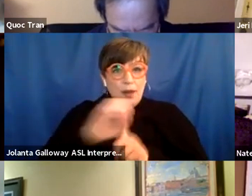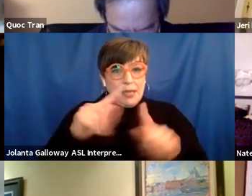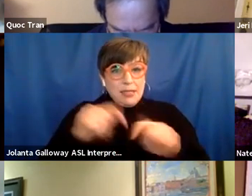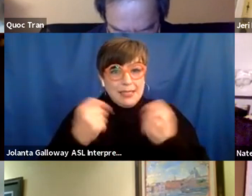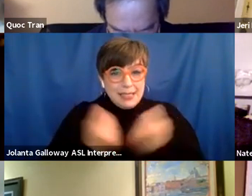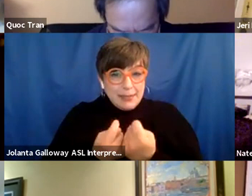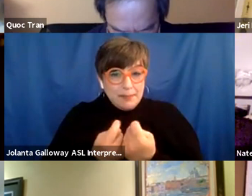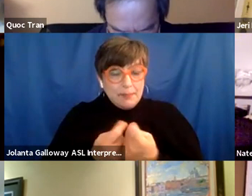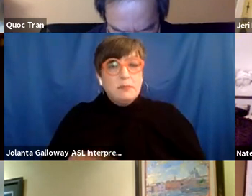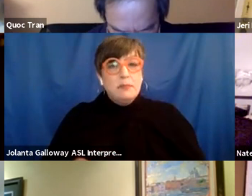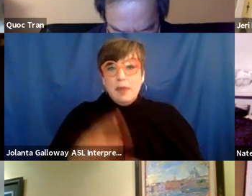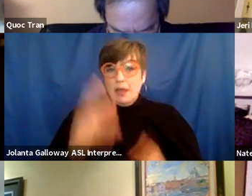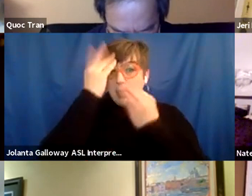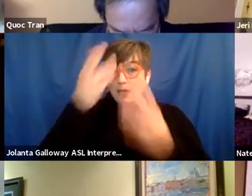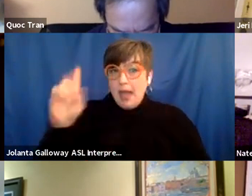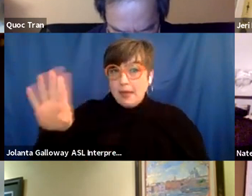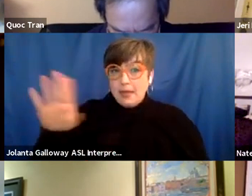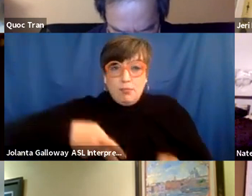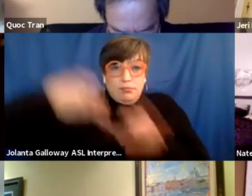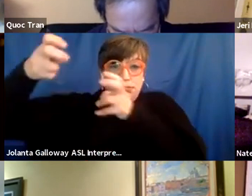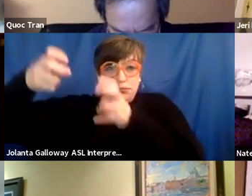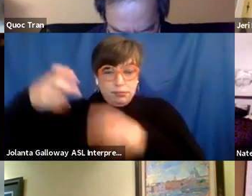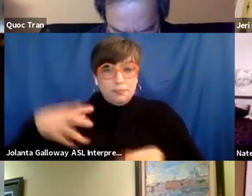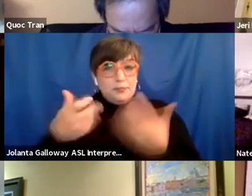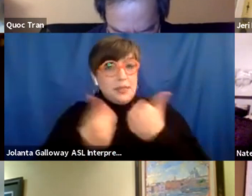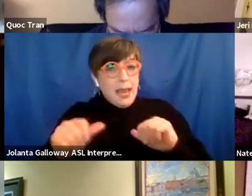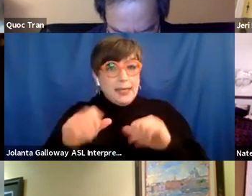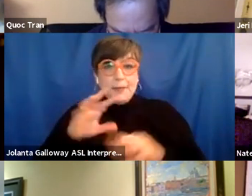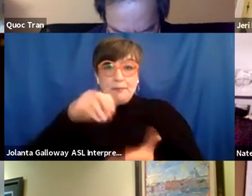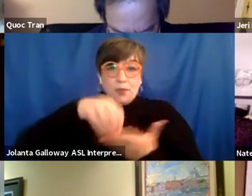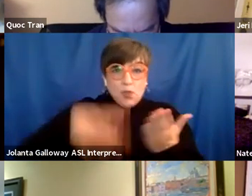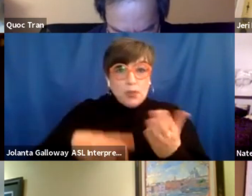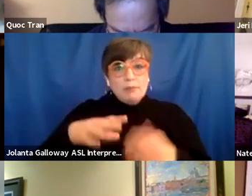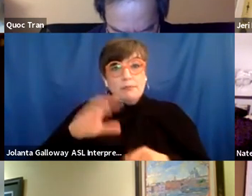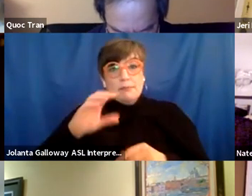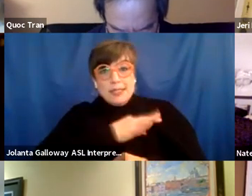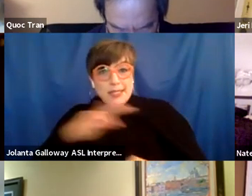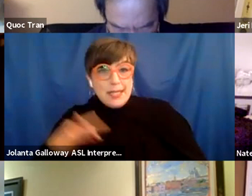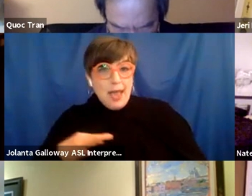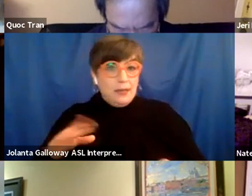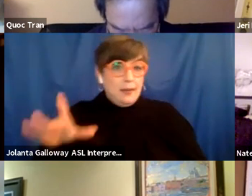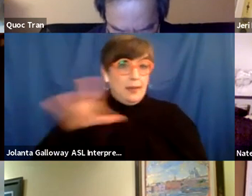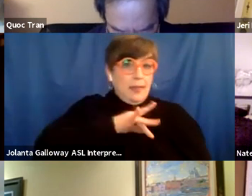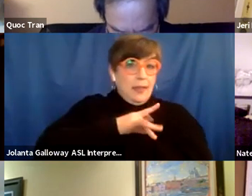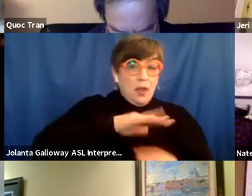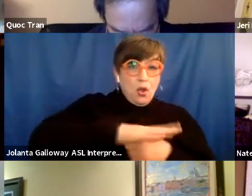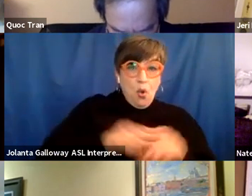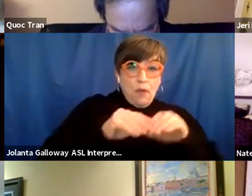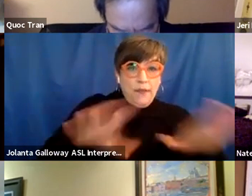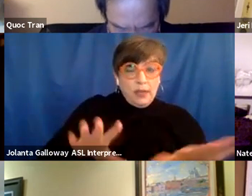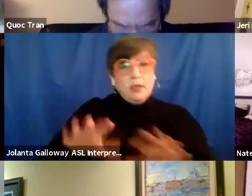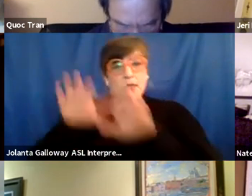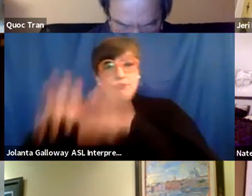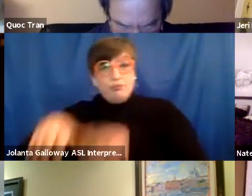data dashboard to report on confirmed positive student and staff cases in schools to increase transparency and reporting.